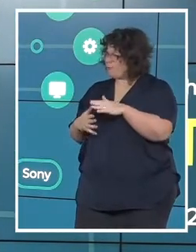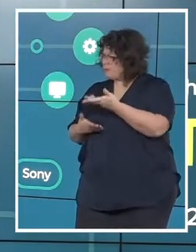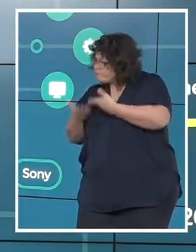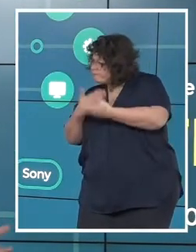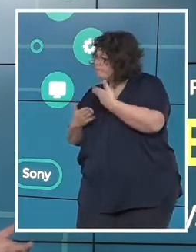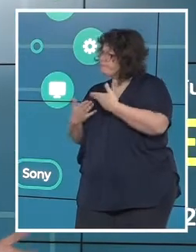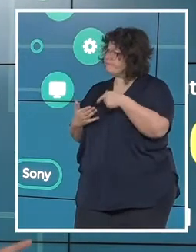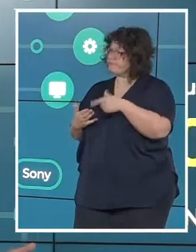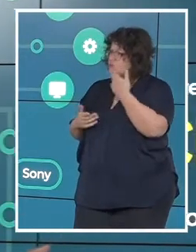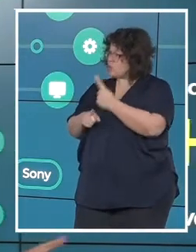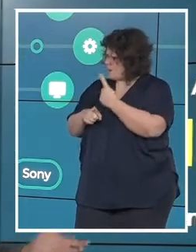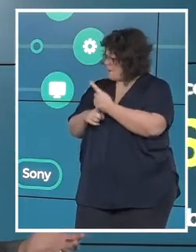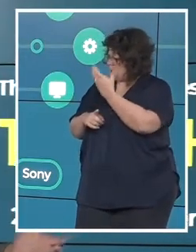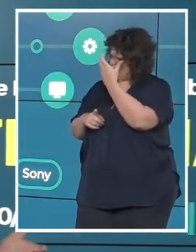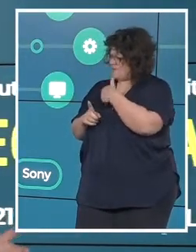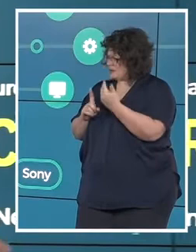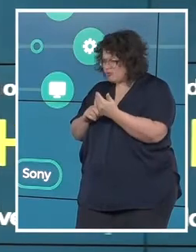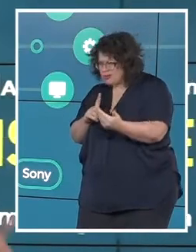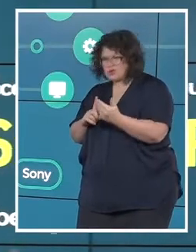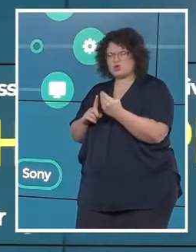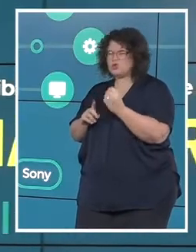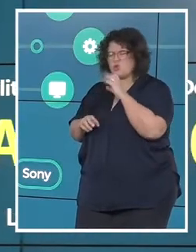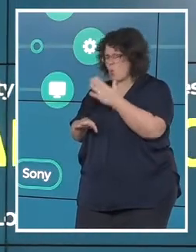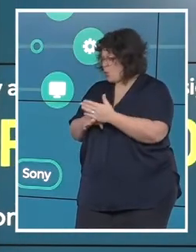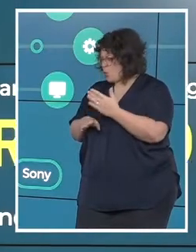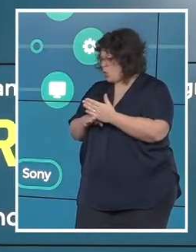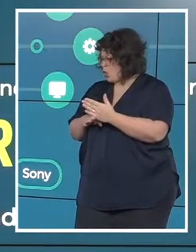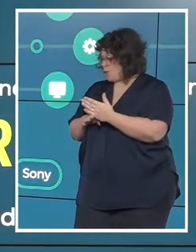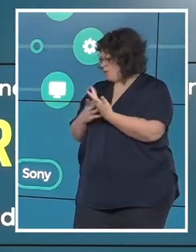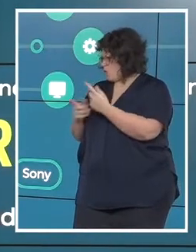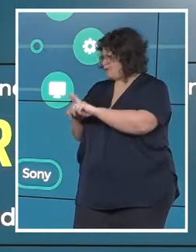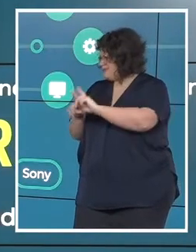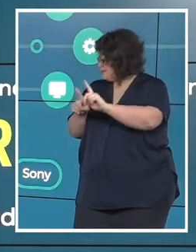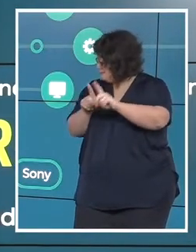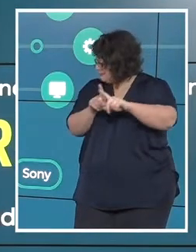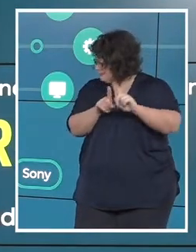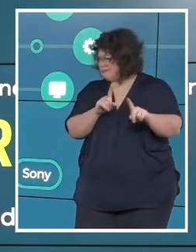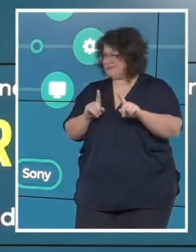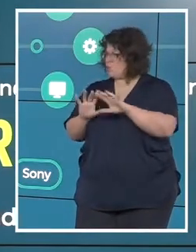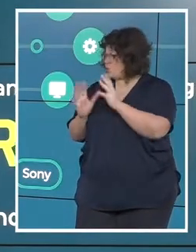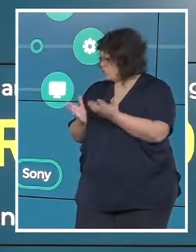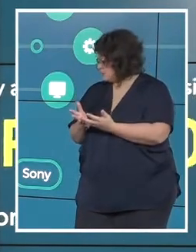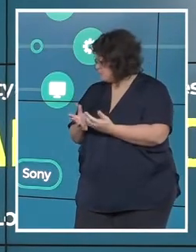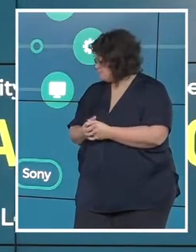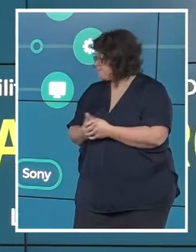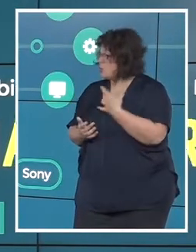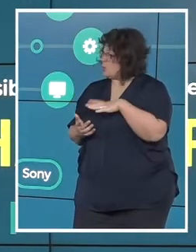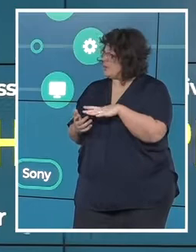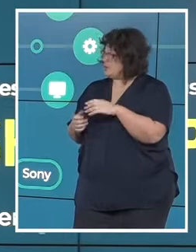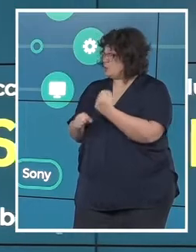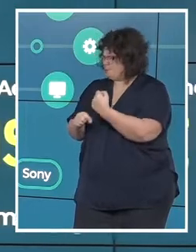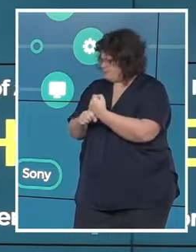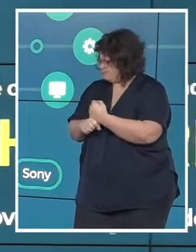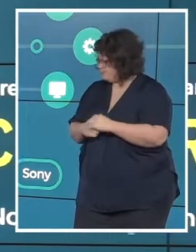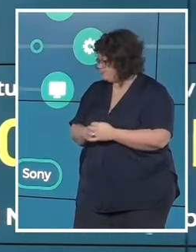of our world. And we have to fix that. We have to make sure that we deliver that for everybody, because if we don't,